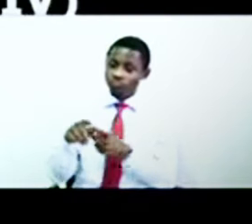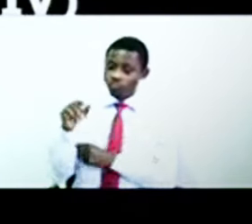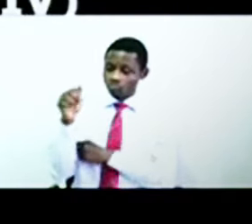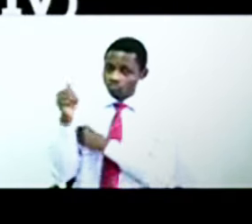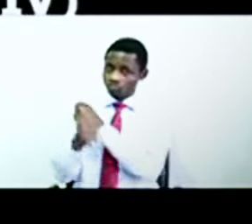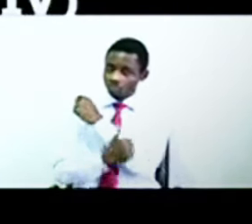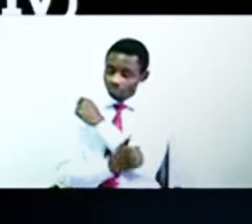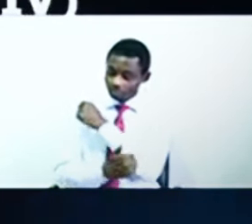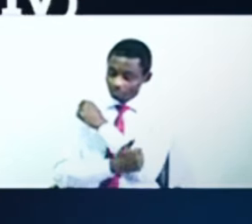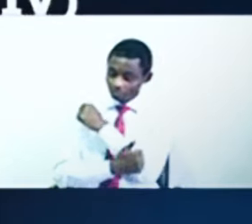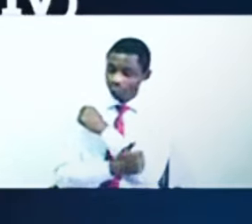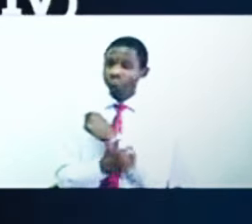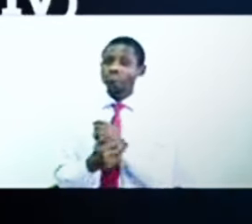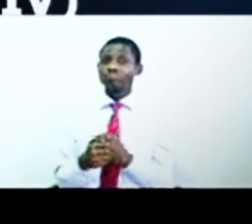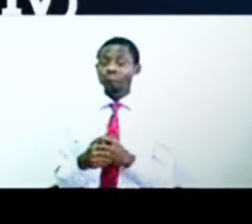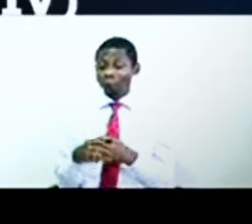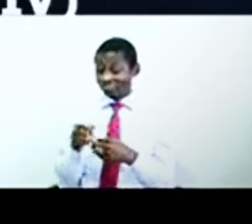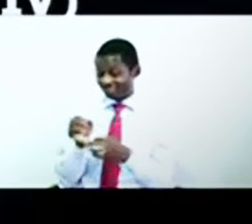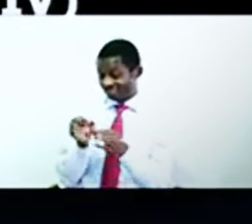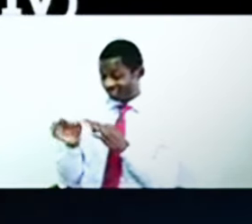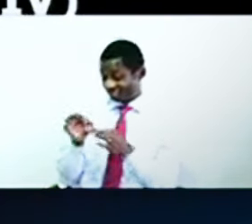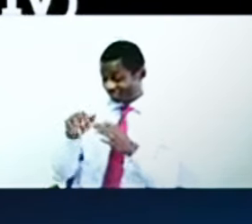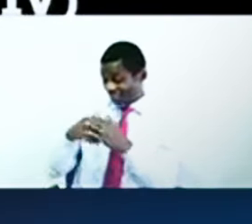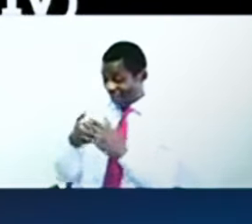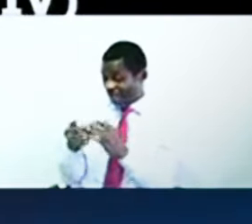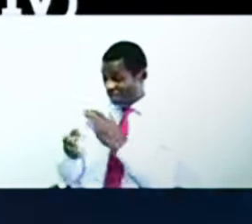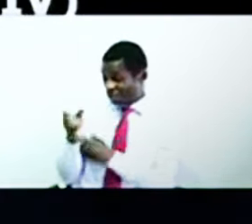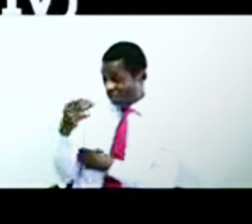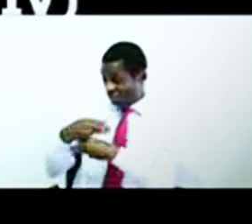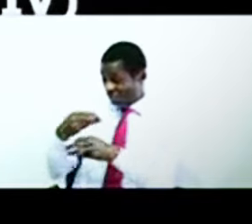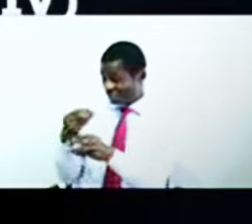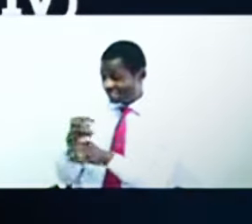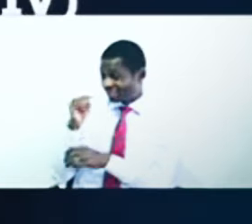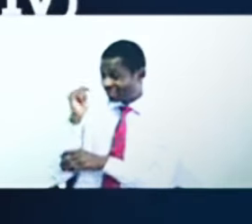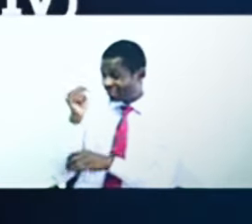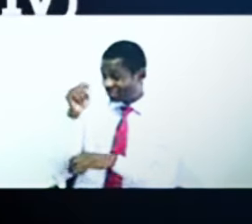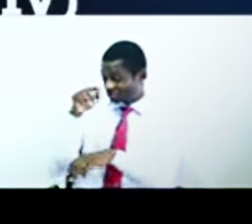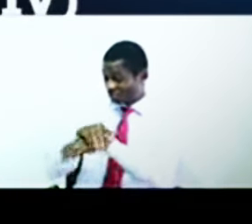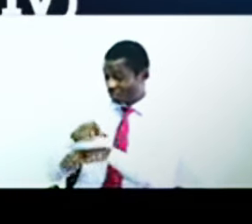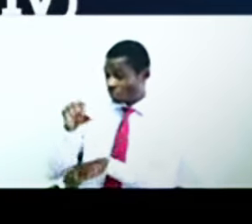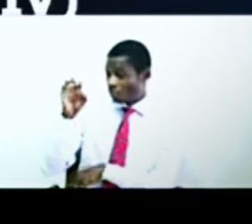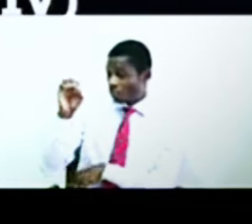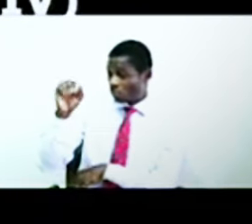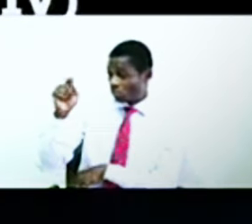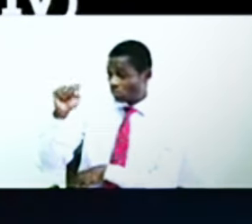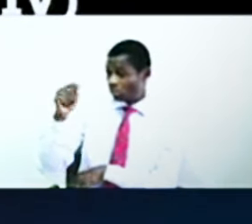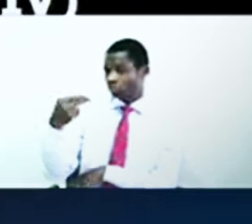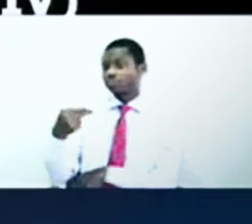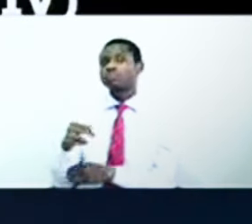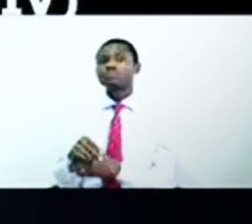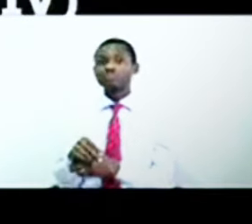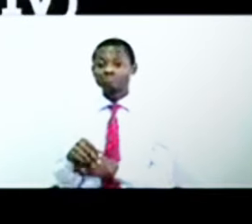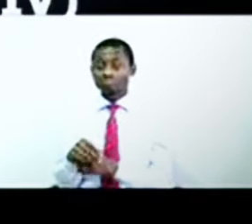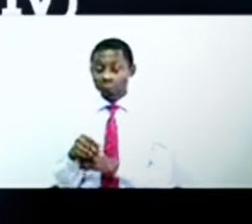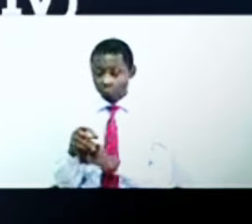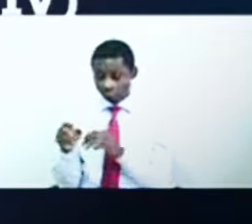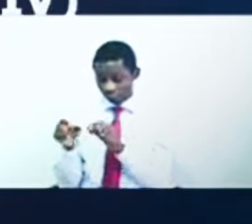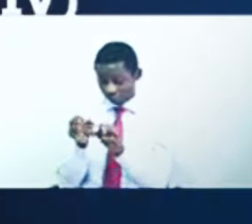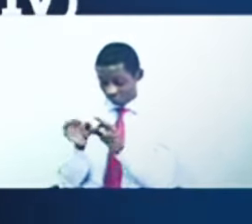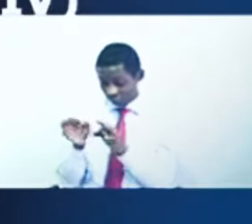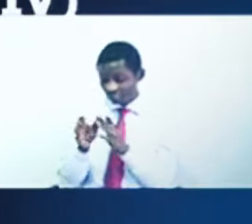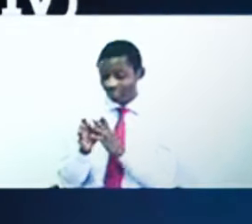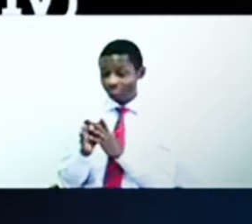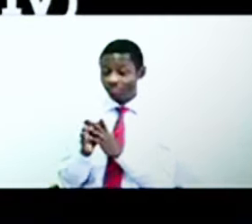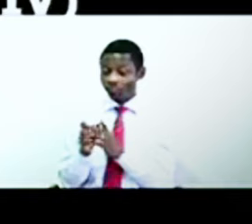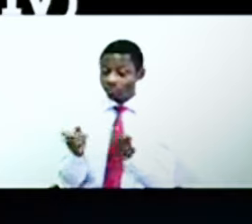how God will give a testimony on the oath. We had no orchere kwan ya onyakopon be fa so ama adanse wo in time